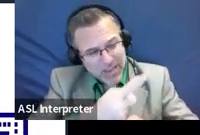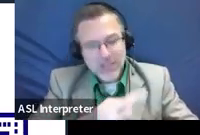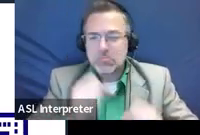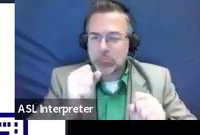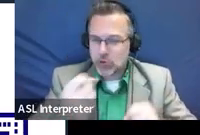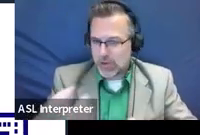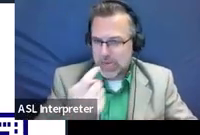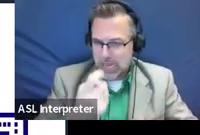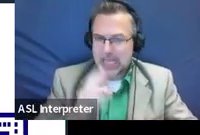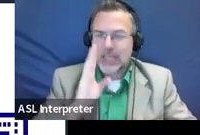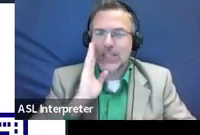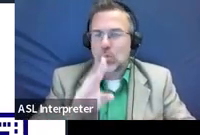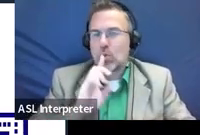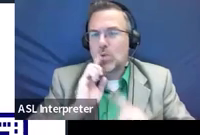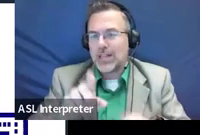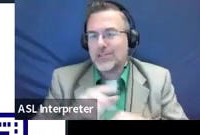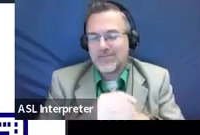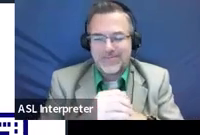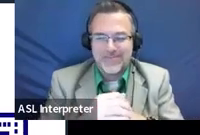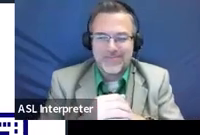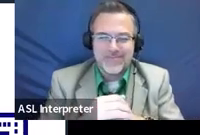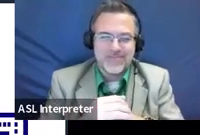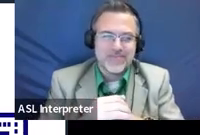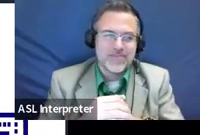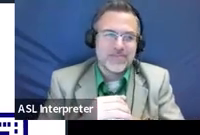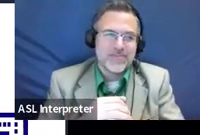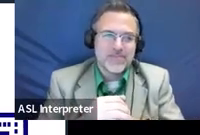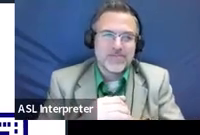We'll get you an answer, hopefully. So,